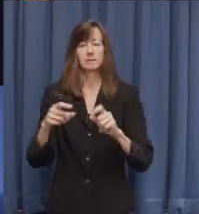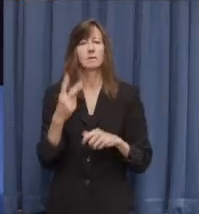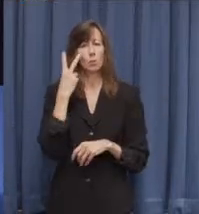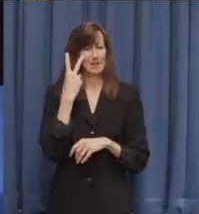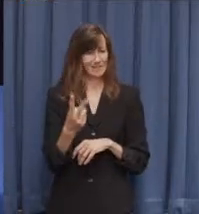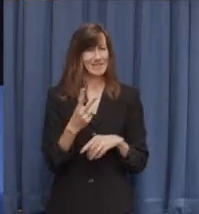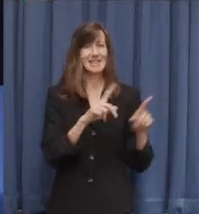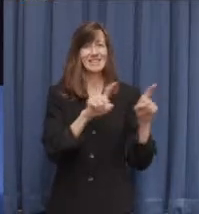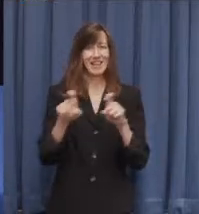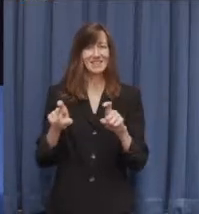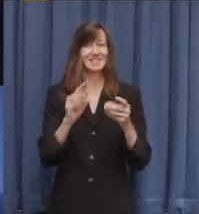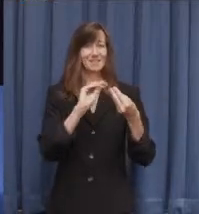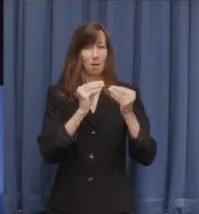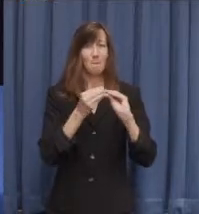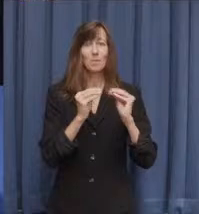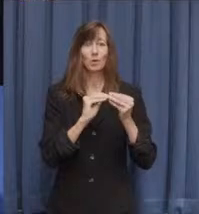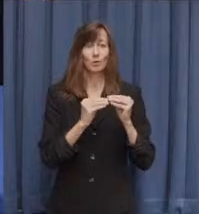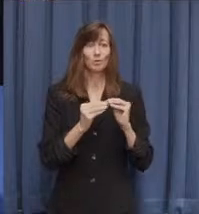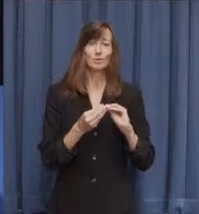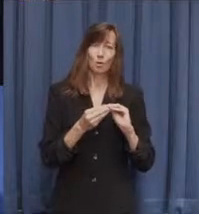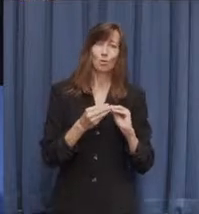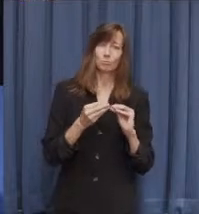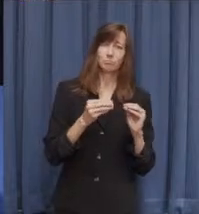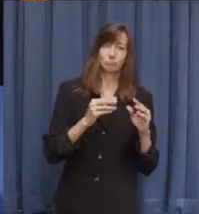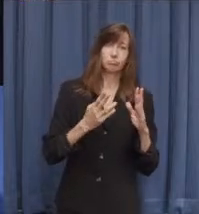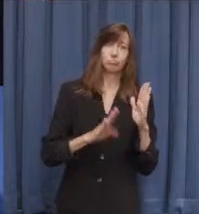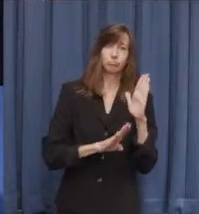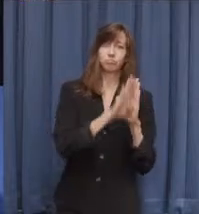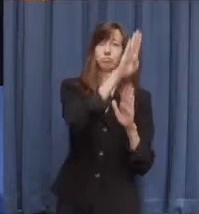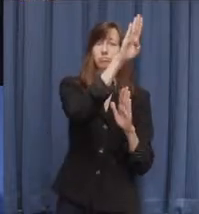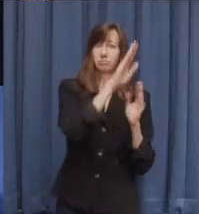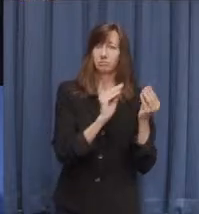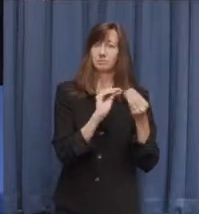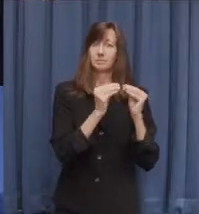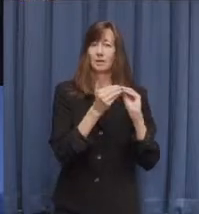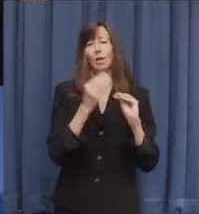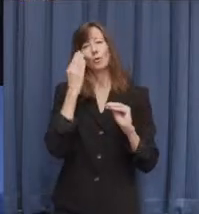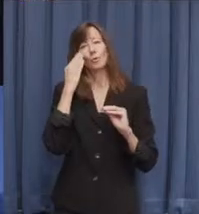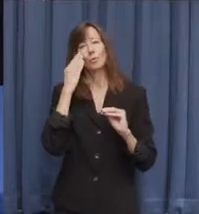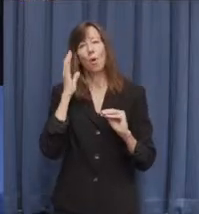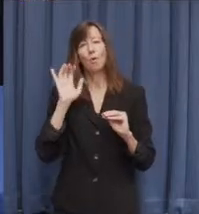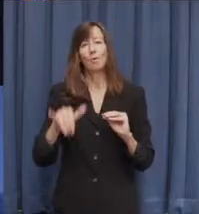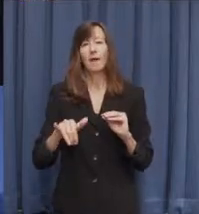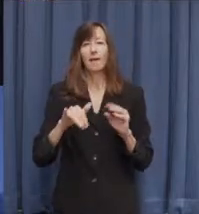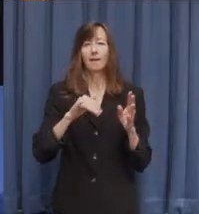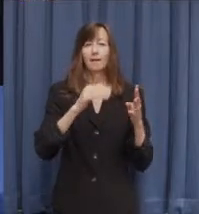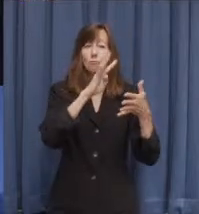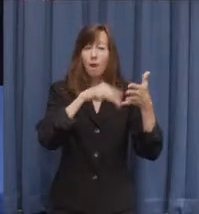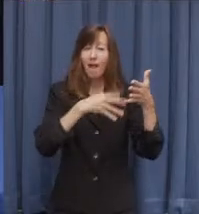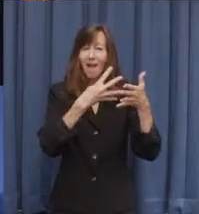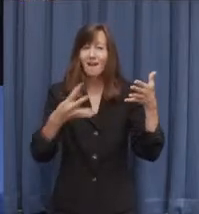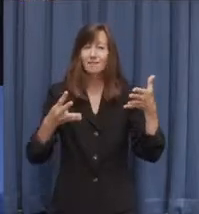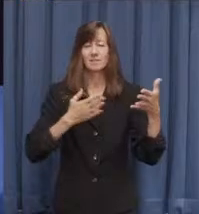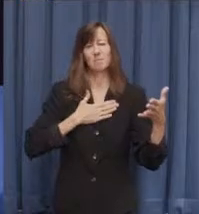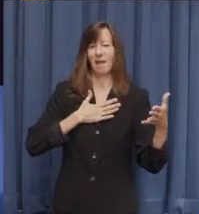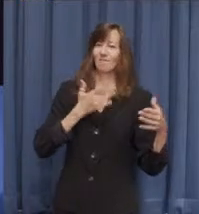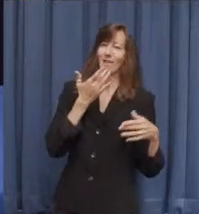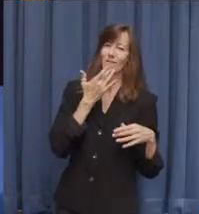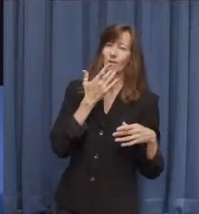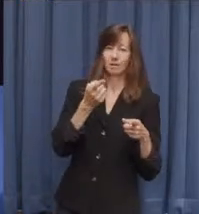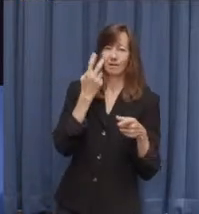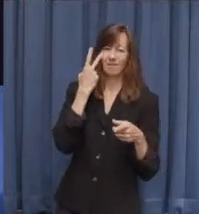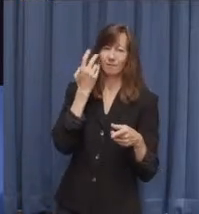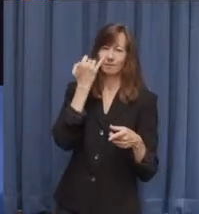regular watcher of these updates, you know that those blue bars on my favorite graph show how much we're building our